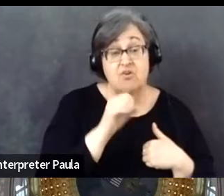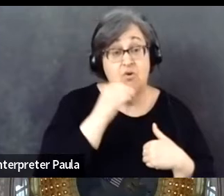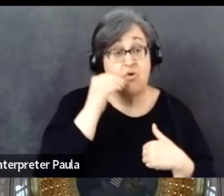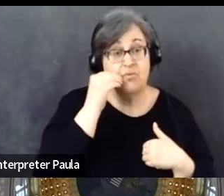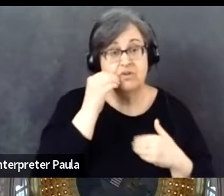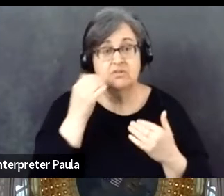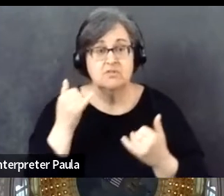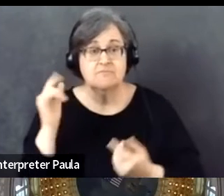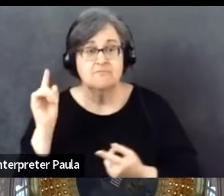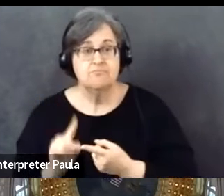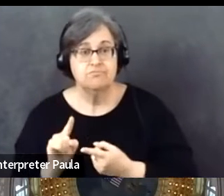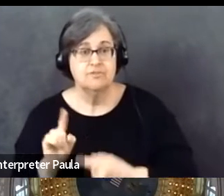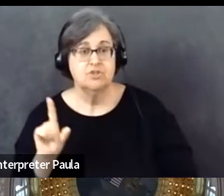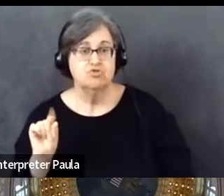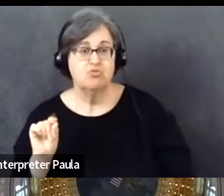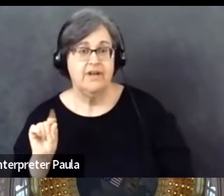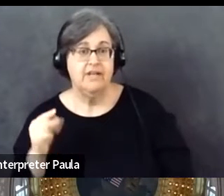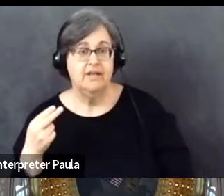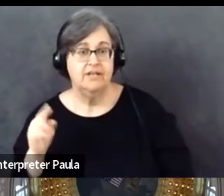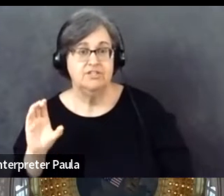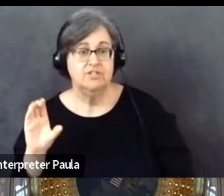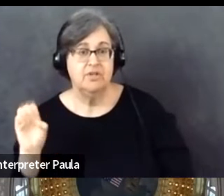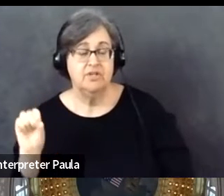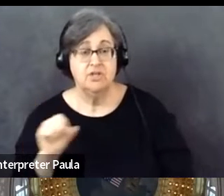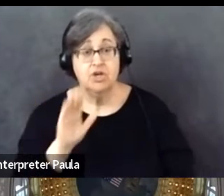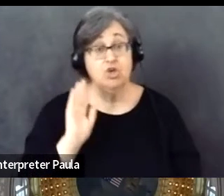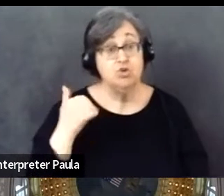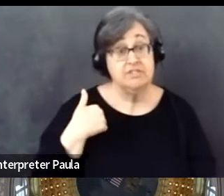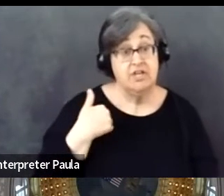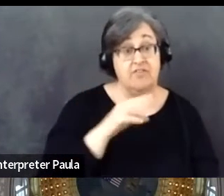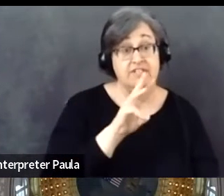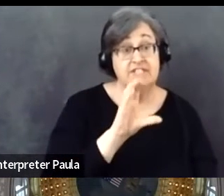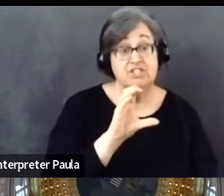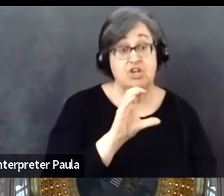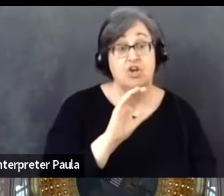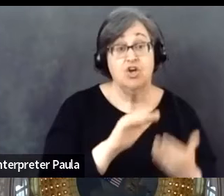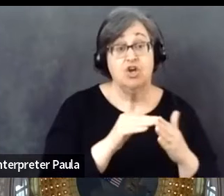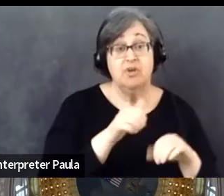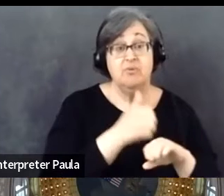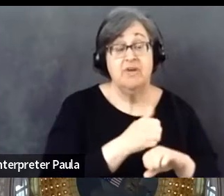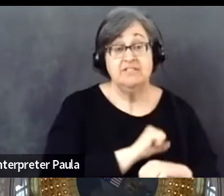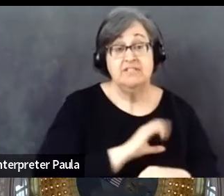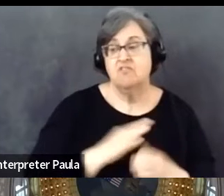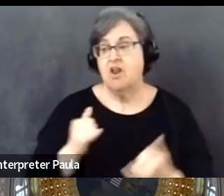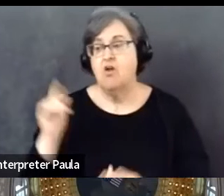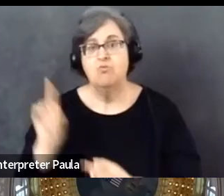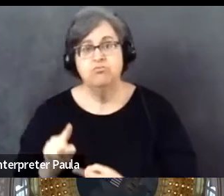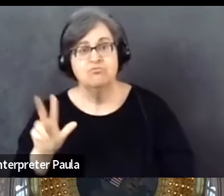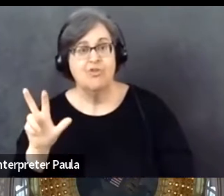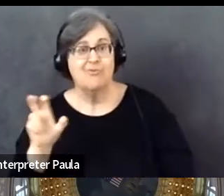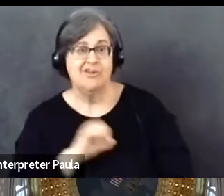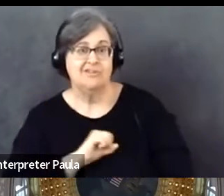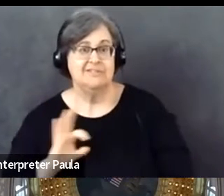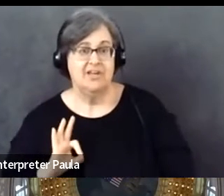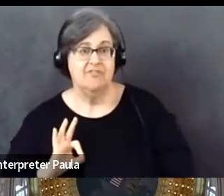homes, and now they're down to 20. They used to have 600 community-based staff. Now they're down to 300. But he